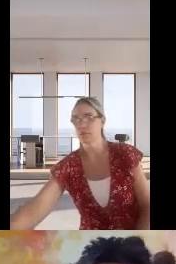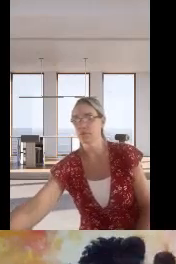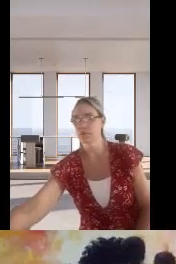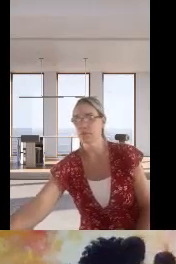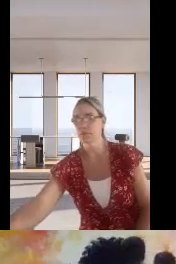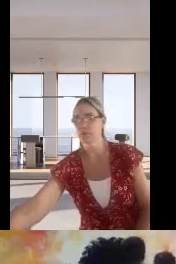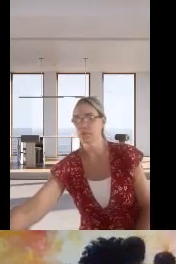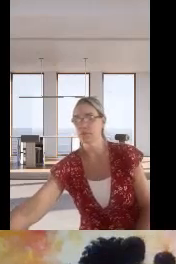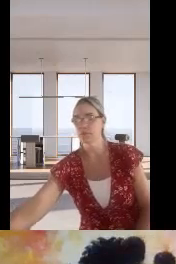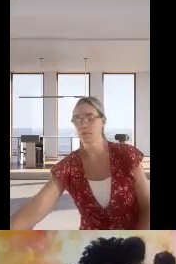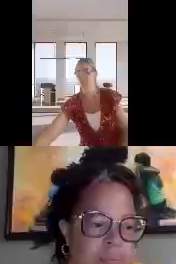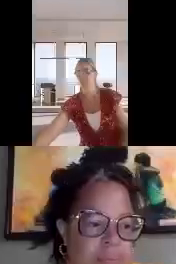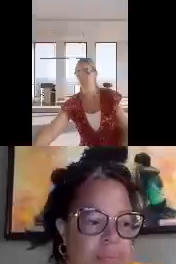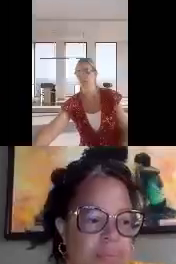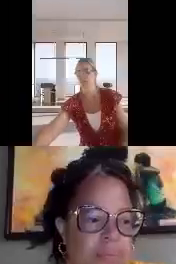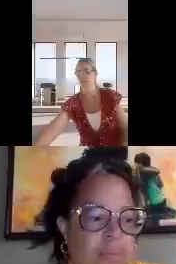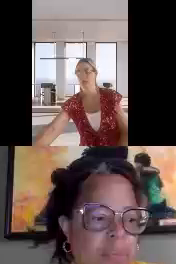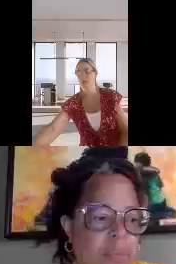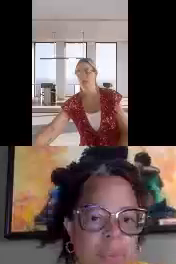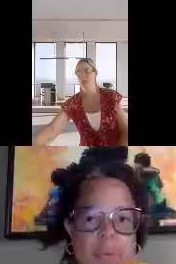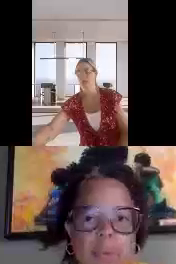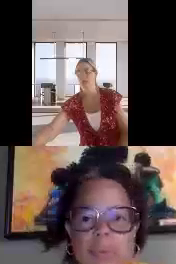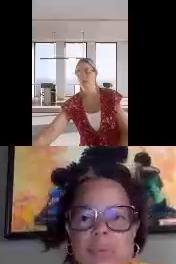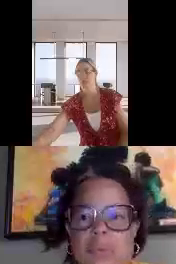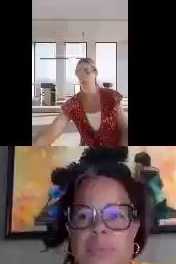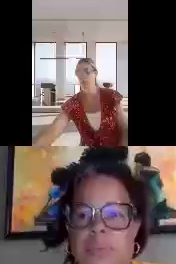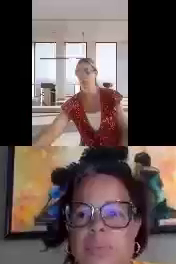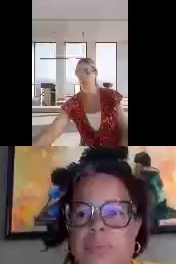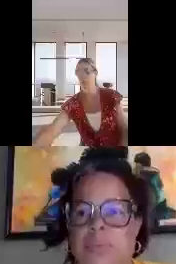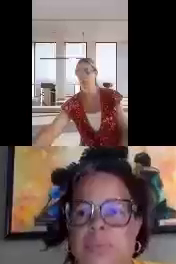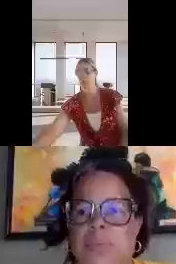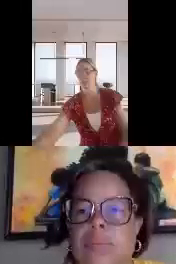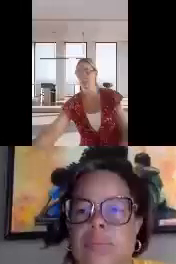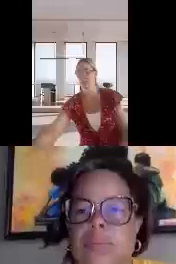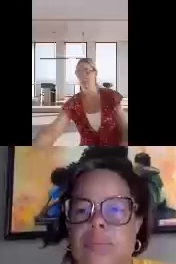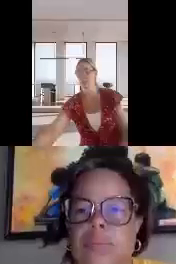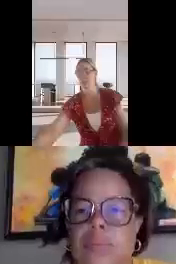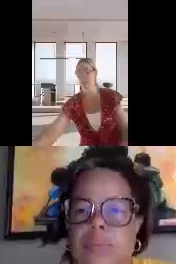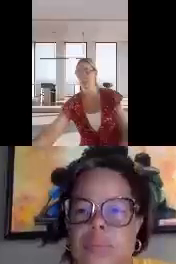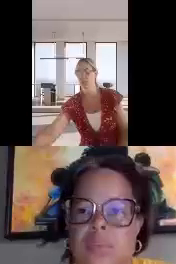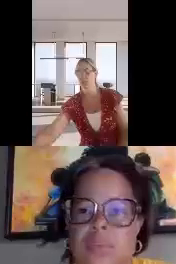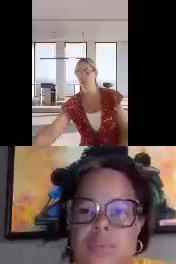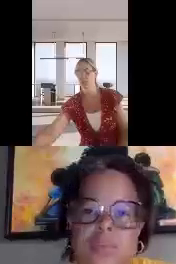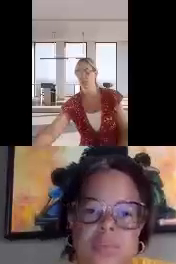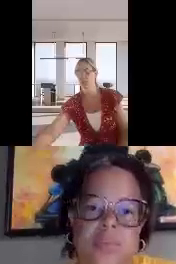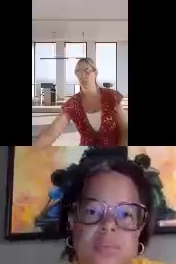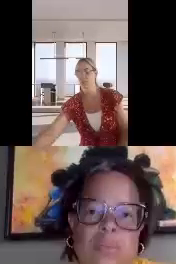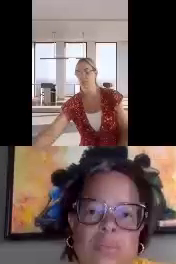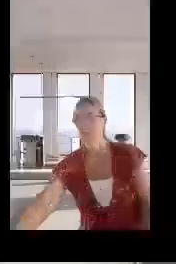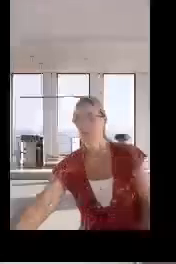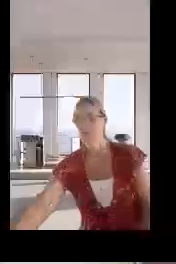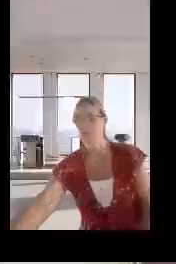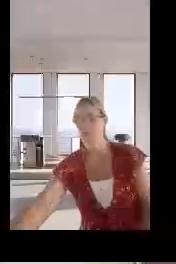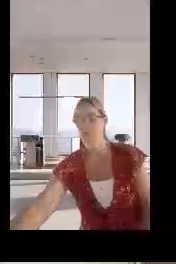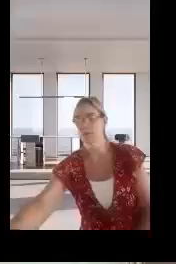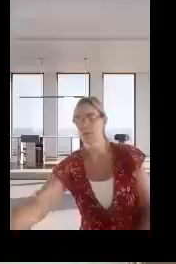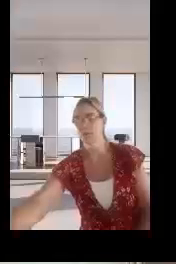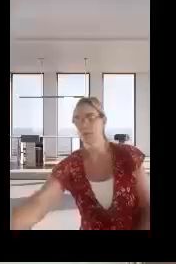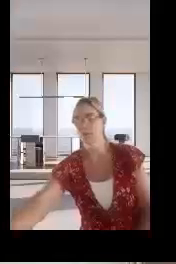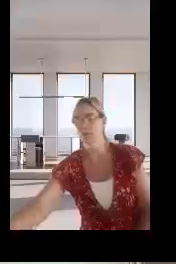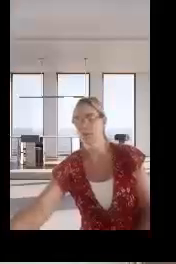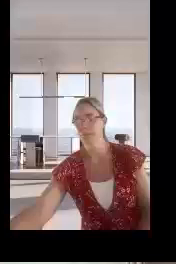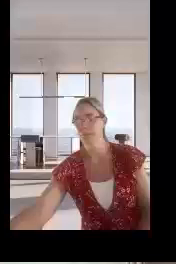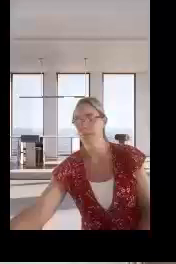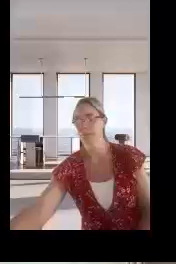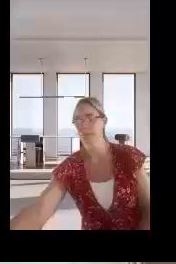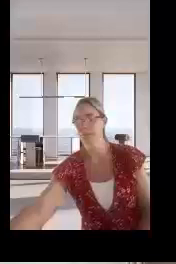other questions on this. We can go to our next. Where are we safe and caring schools? Yes. We're in